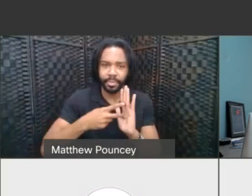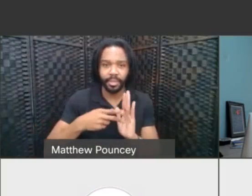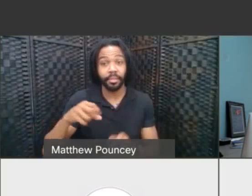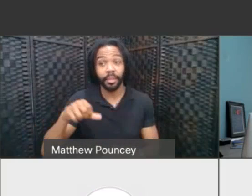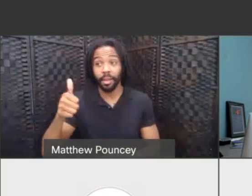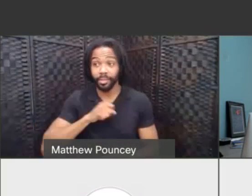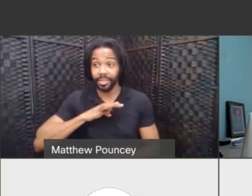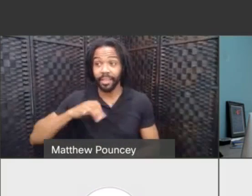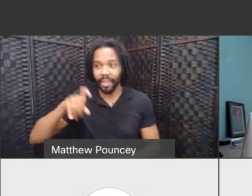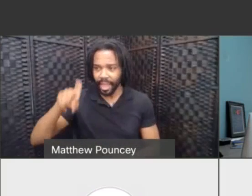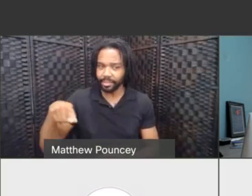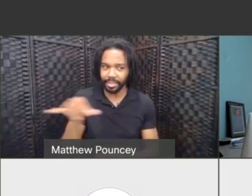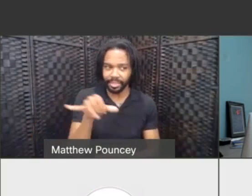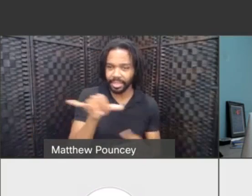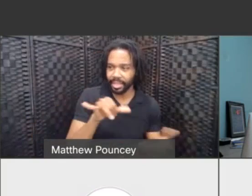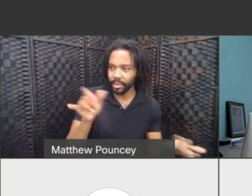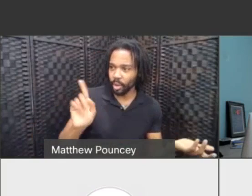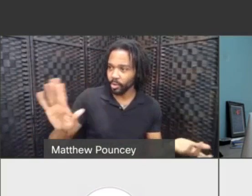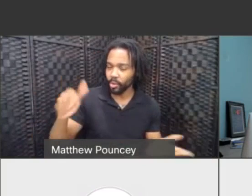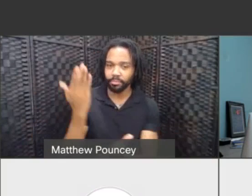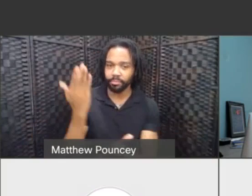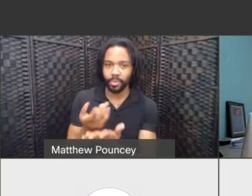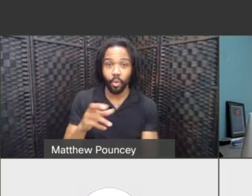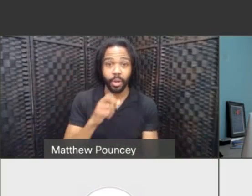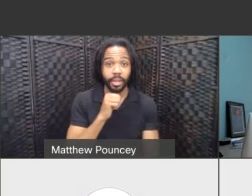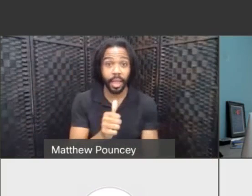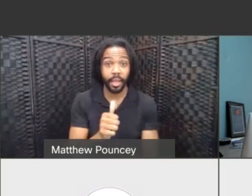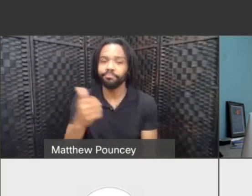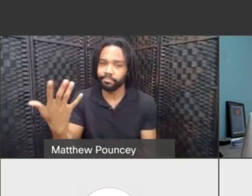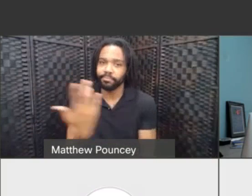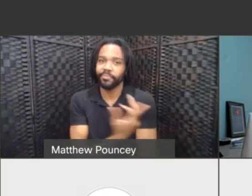have a response or a vaccination.